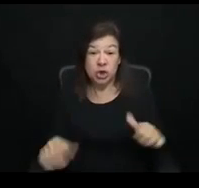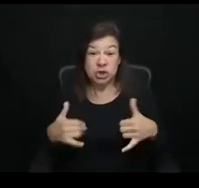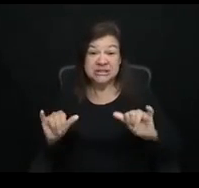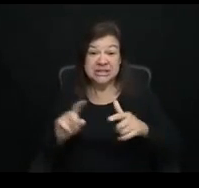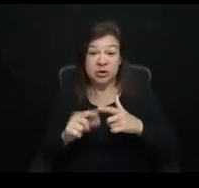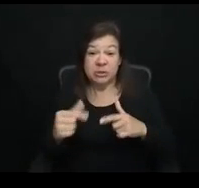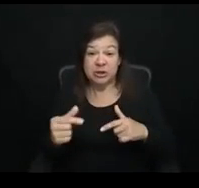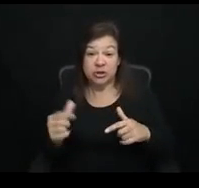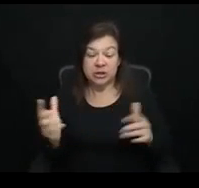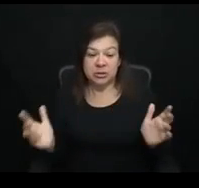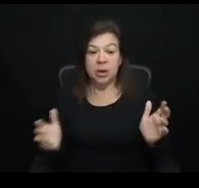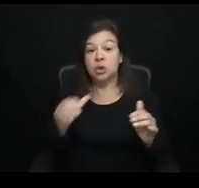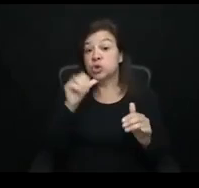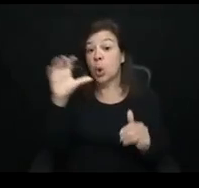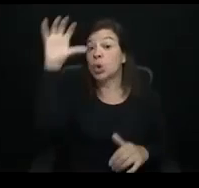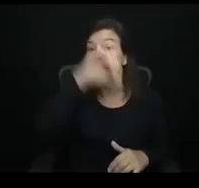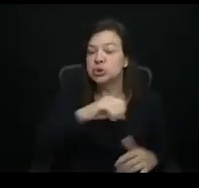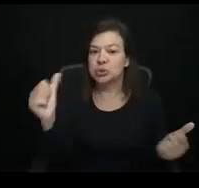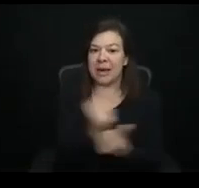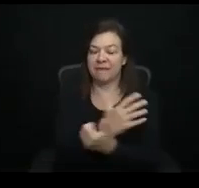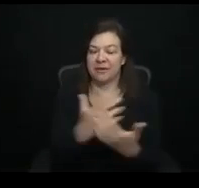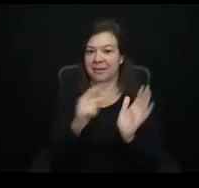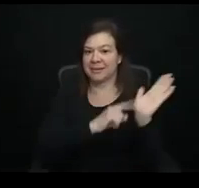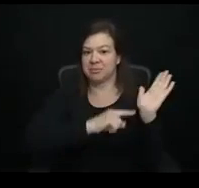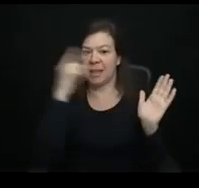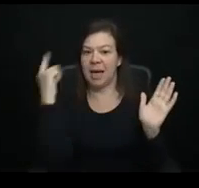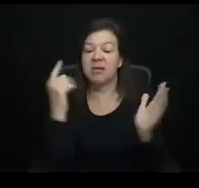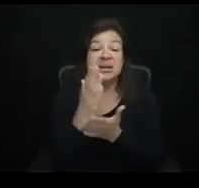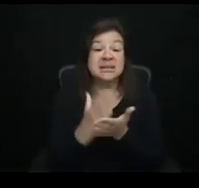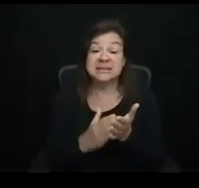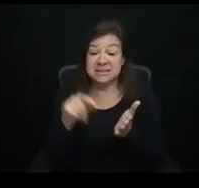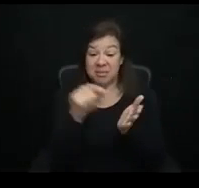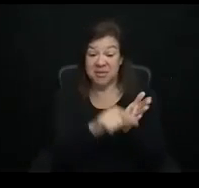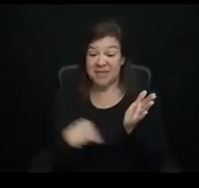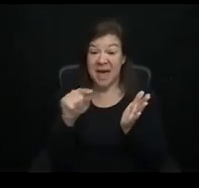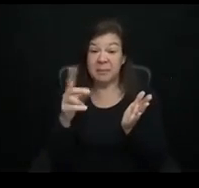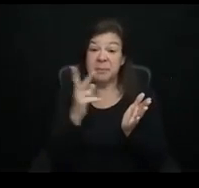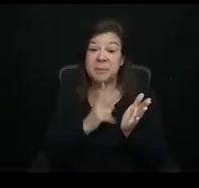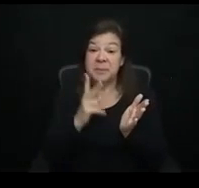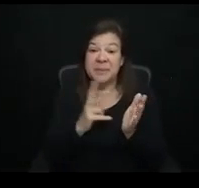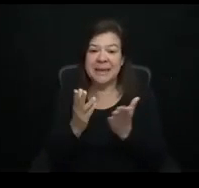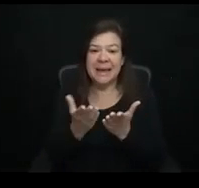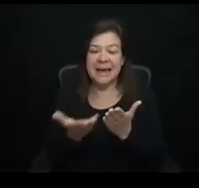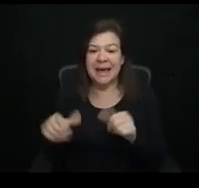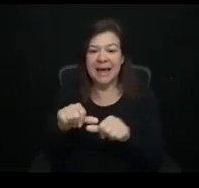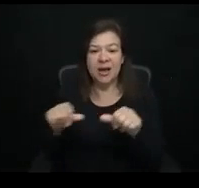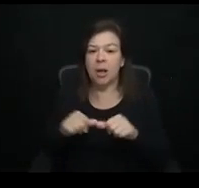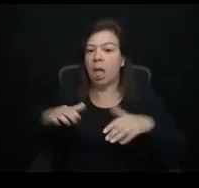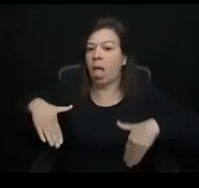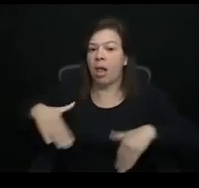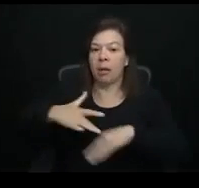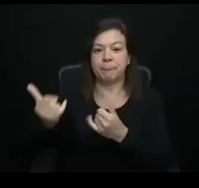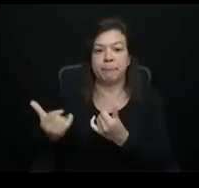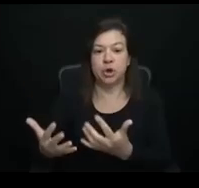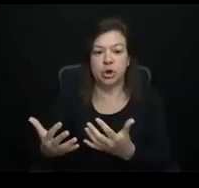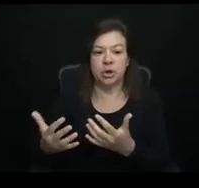shown within that perimeter is black sticks. Some of it is totally unburned. Some of it is partially burned, where you'd look at it and you'd look at the